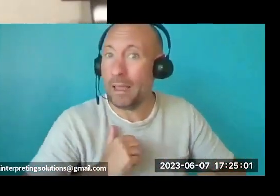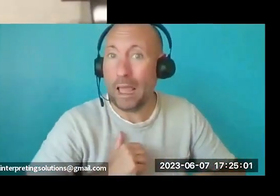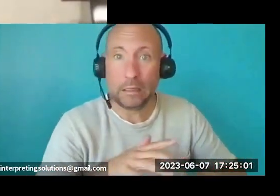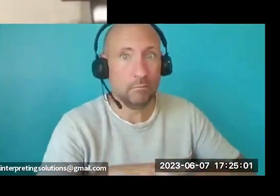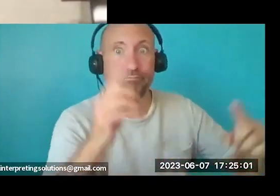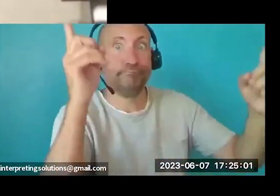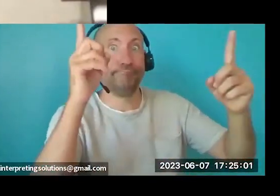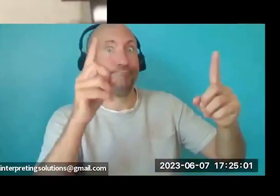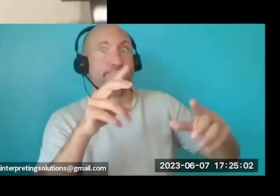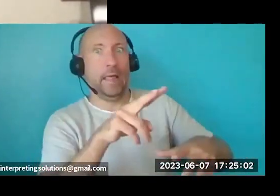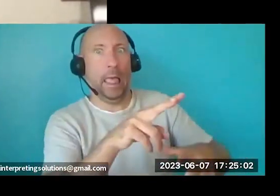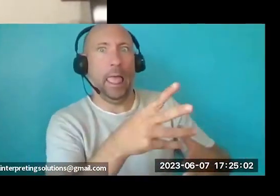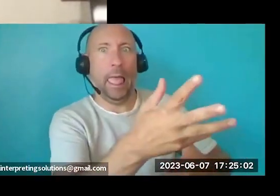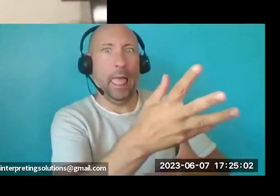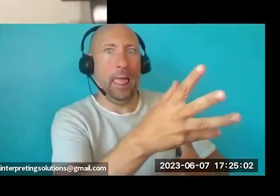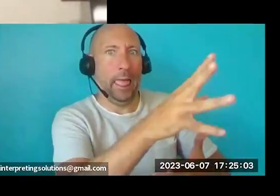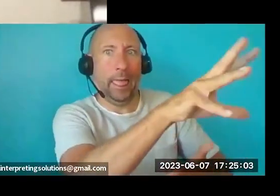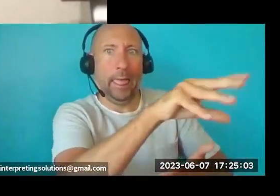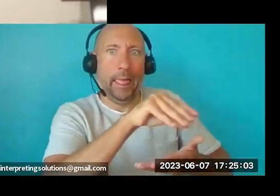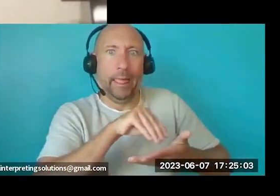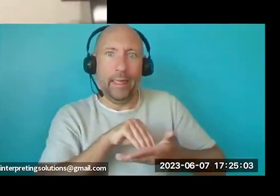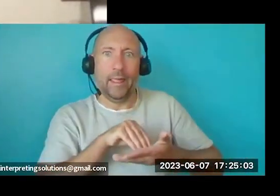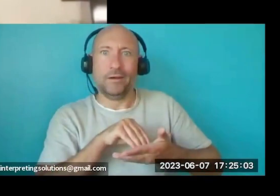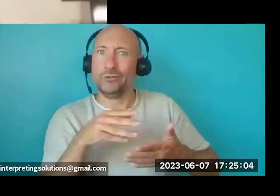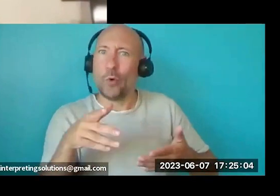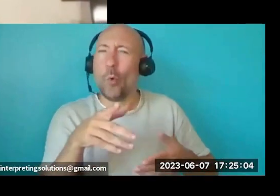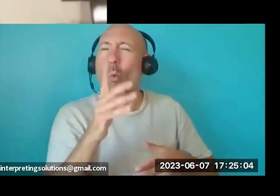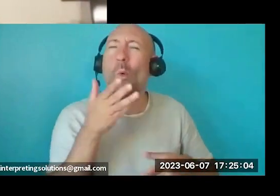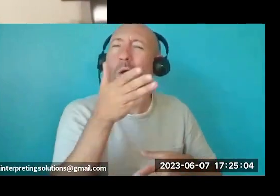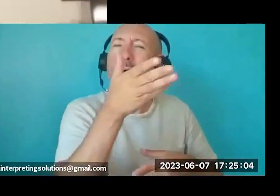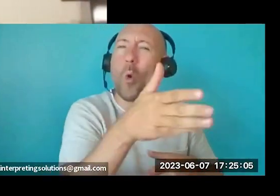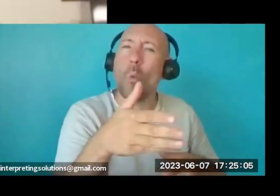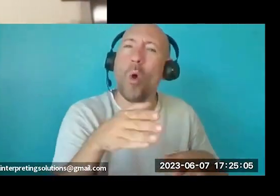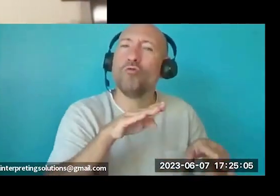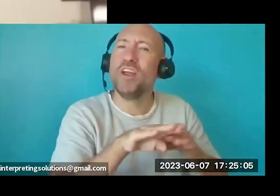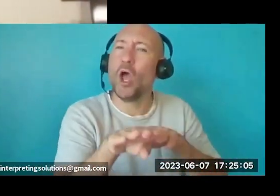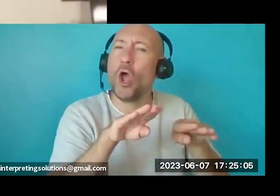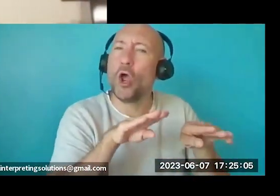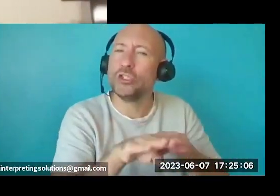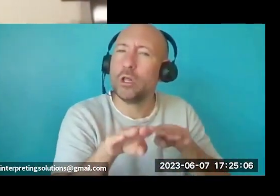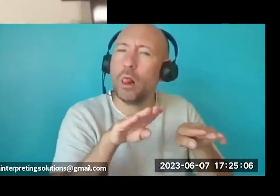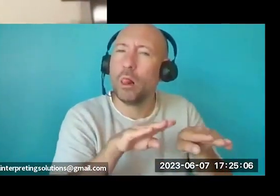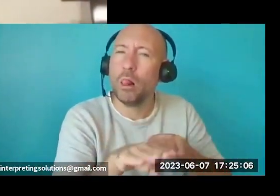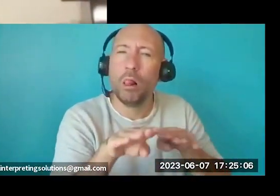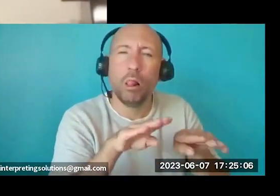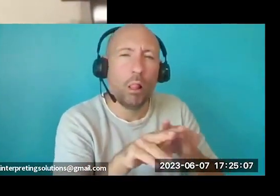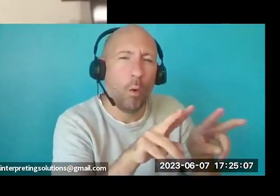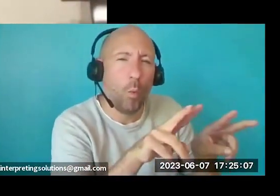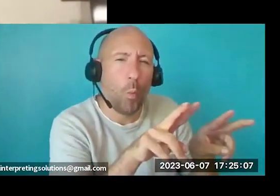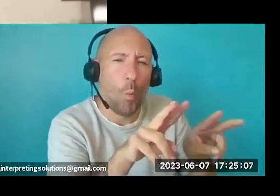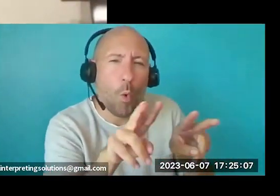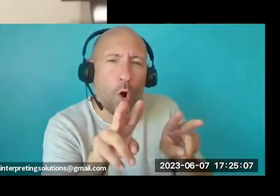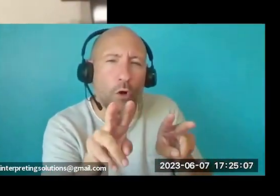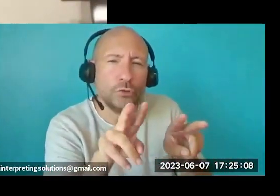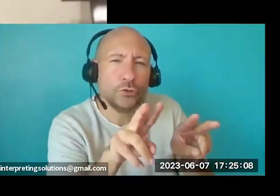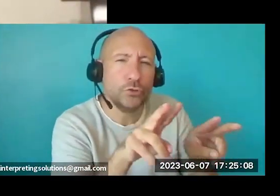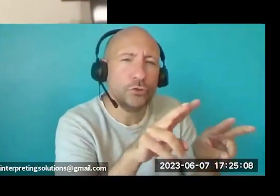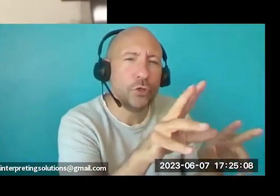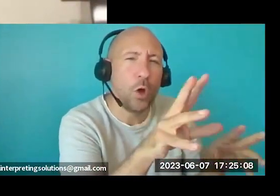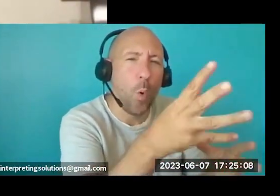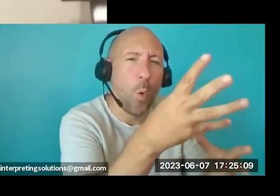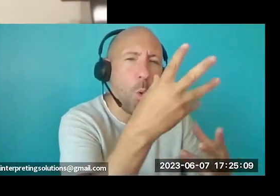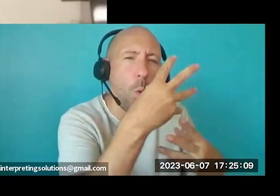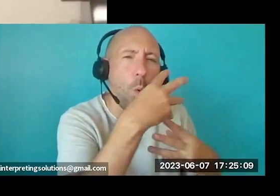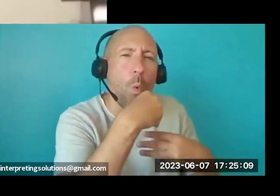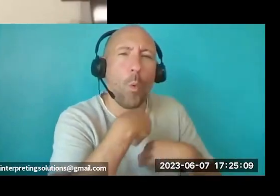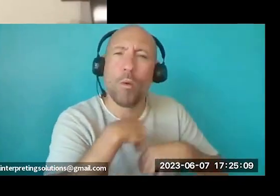we are there when performers rehearse in order to really absorb their rhythms, the